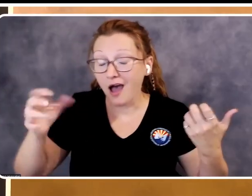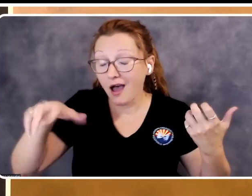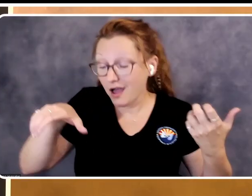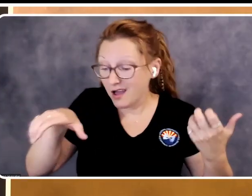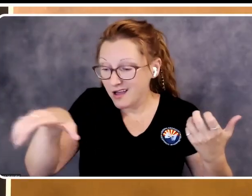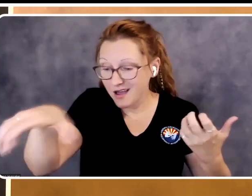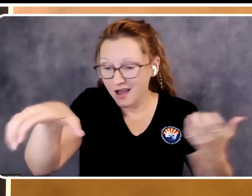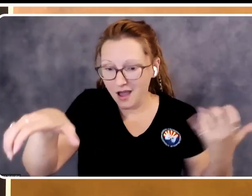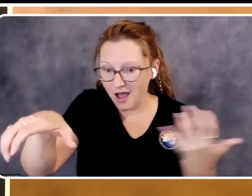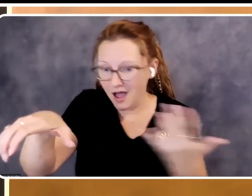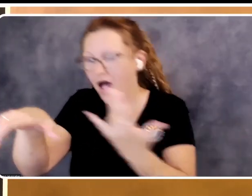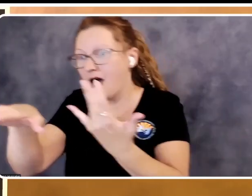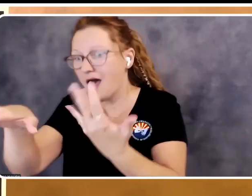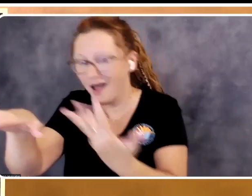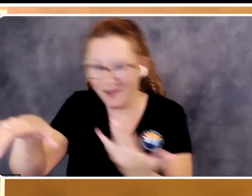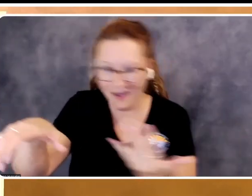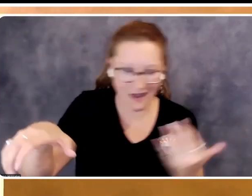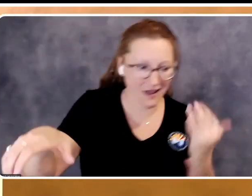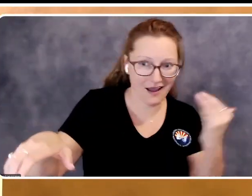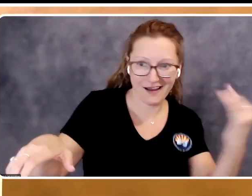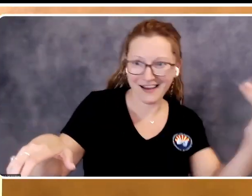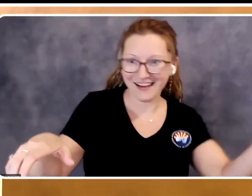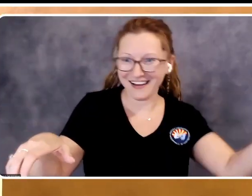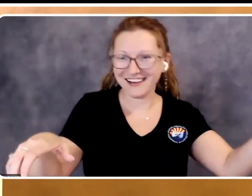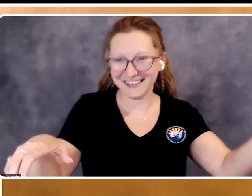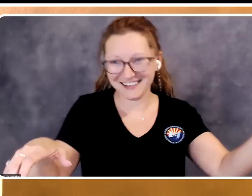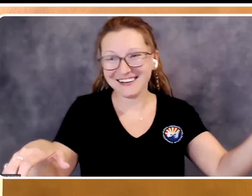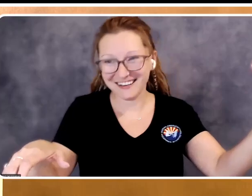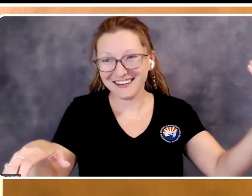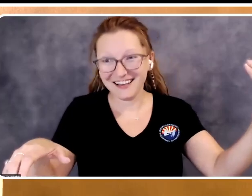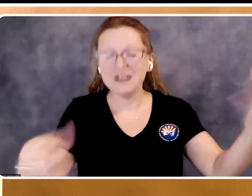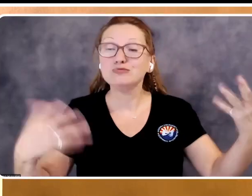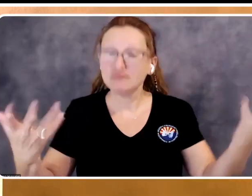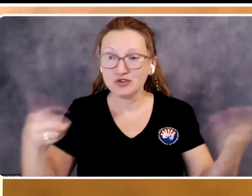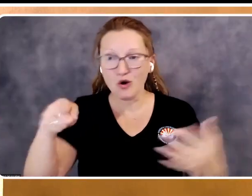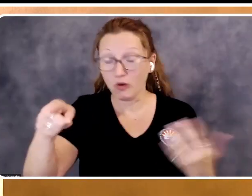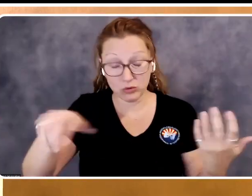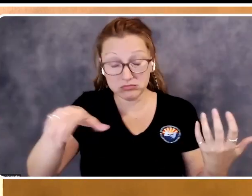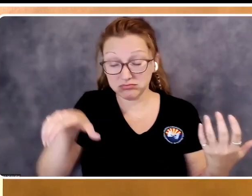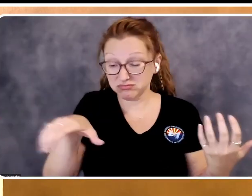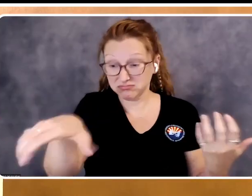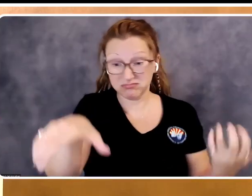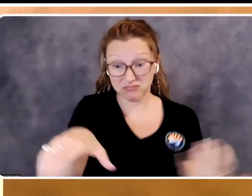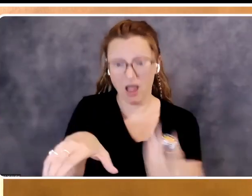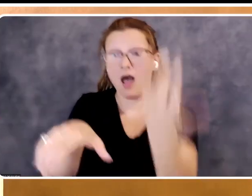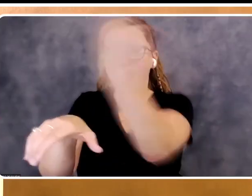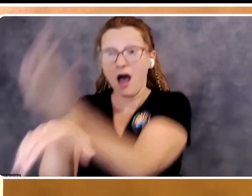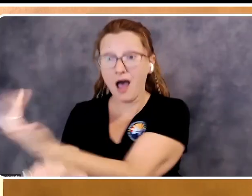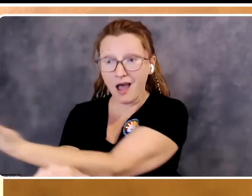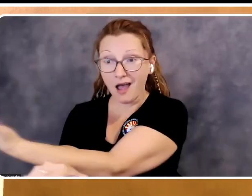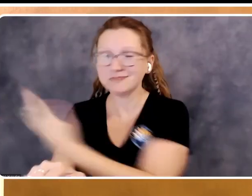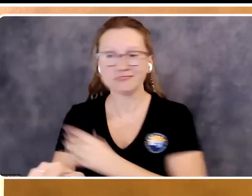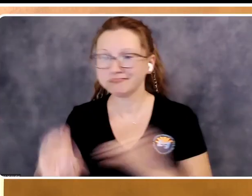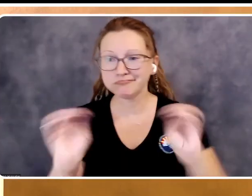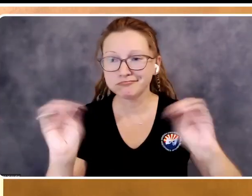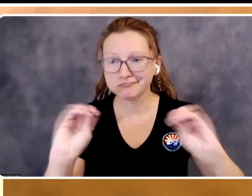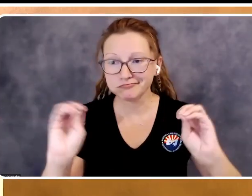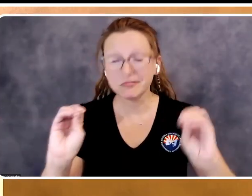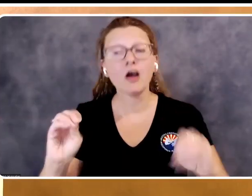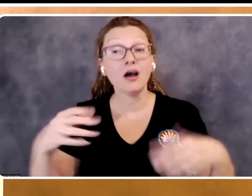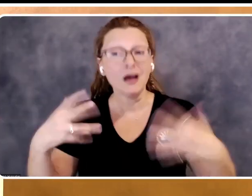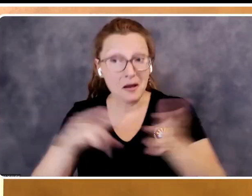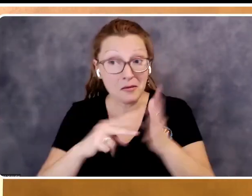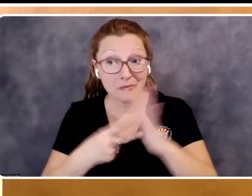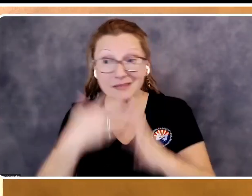did get a little bit of a wind switch out of the west, and so it held on that dozer line, and the hot shot crews there